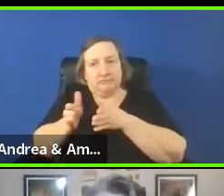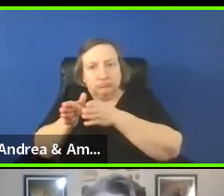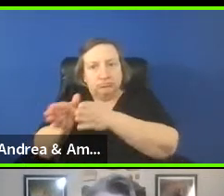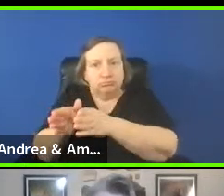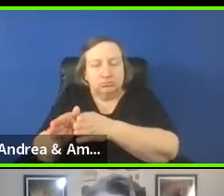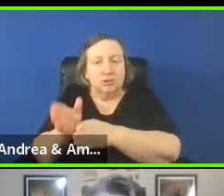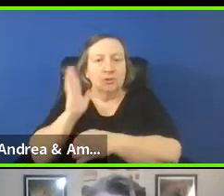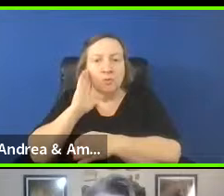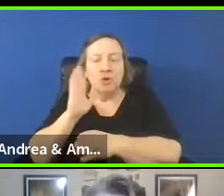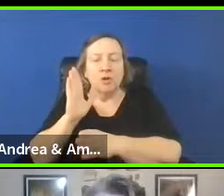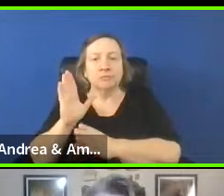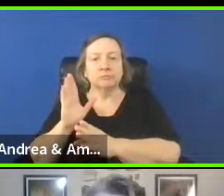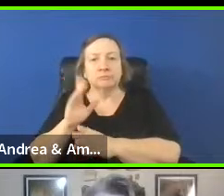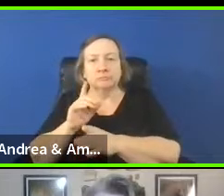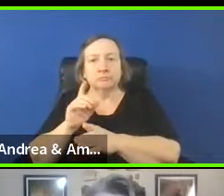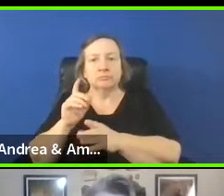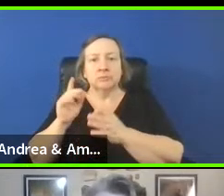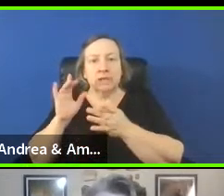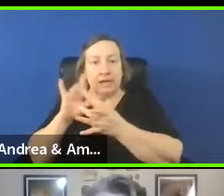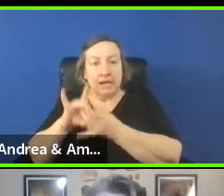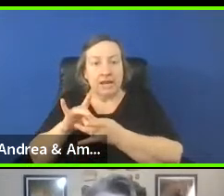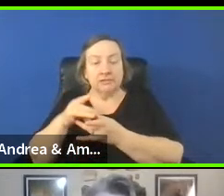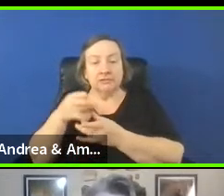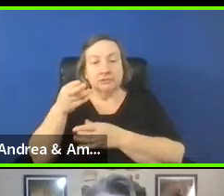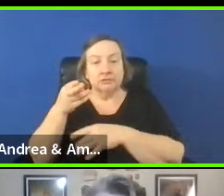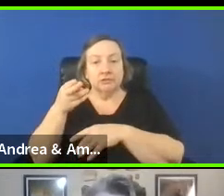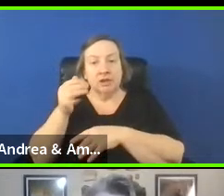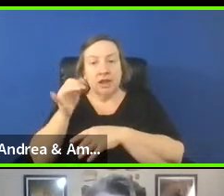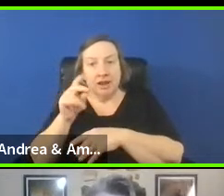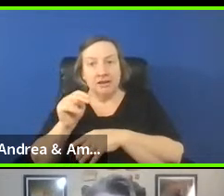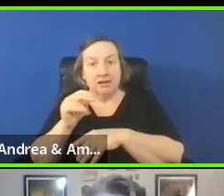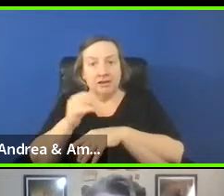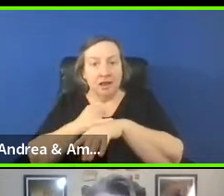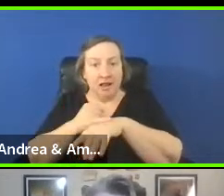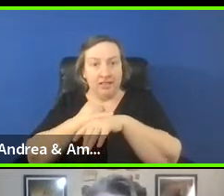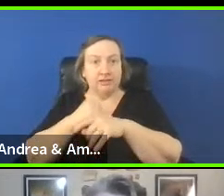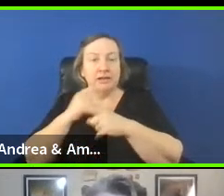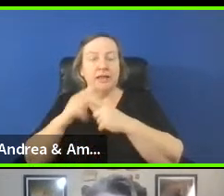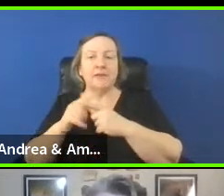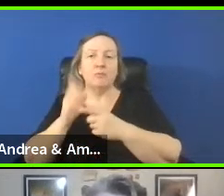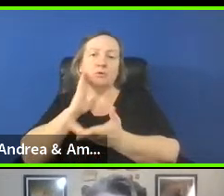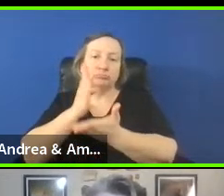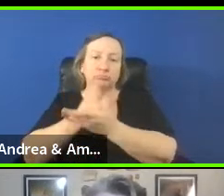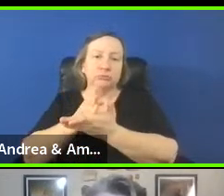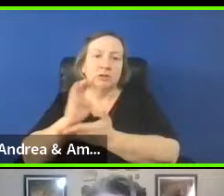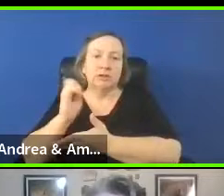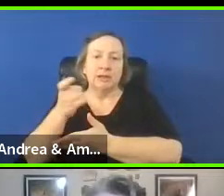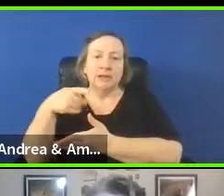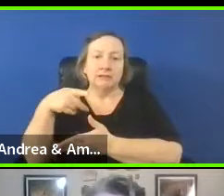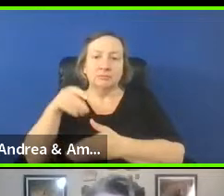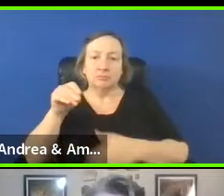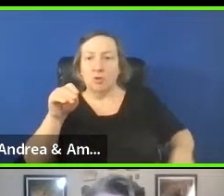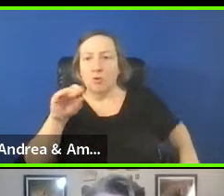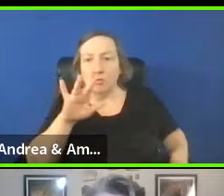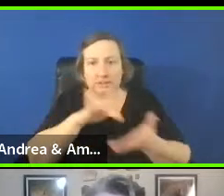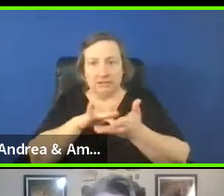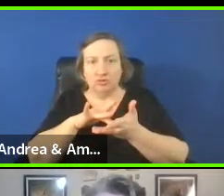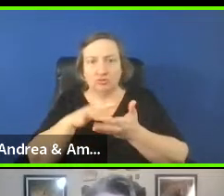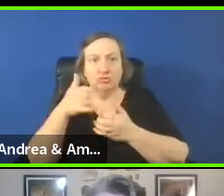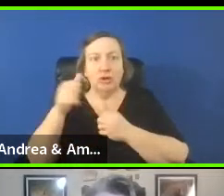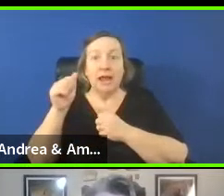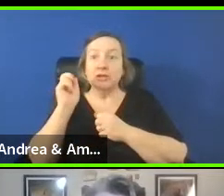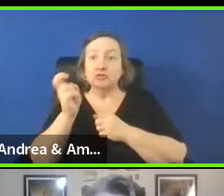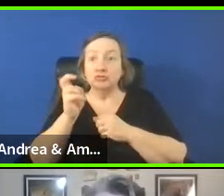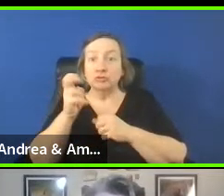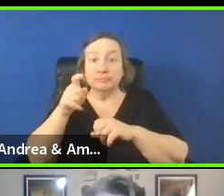would make a connection at Hayden Island, and then they would terminate at the Expo Center, where any trips that would be